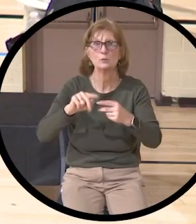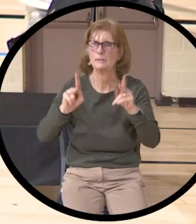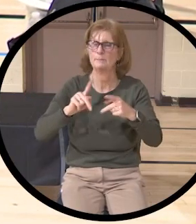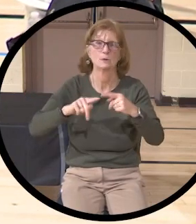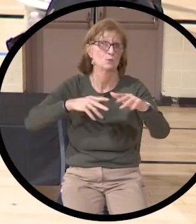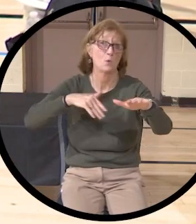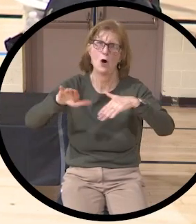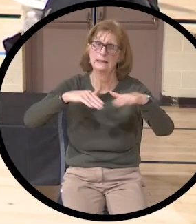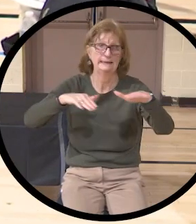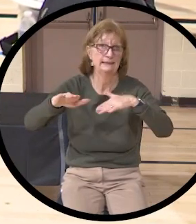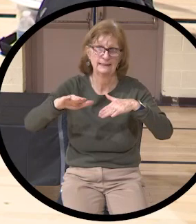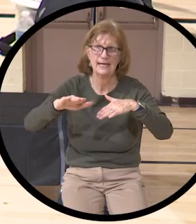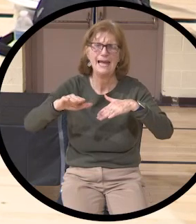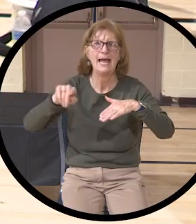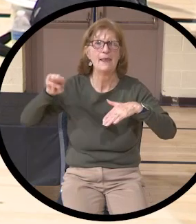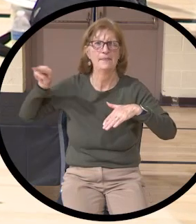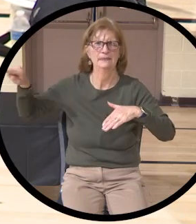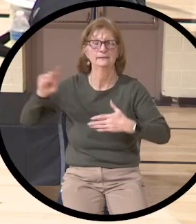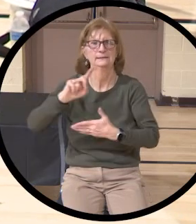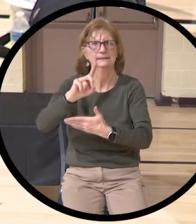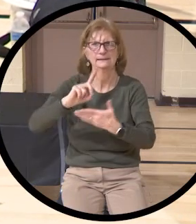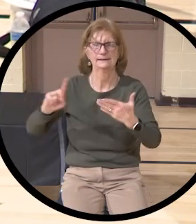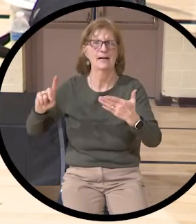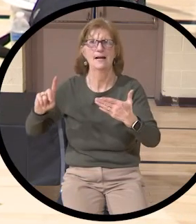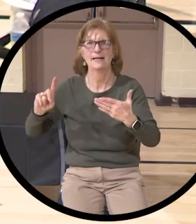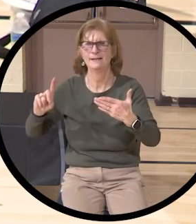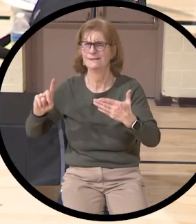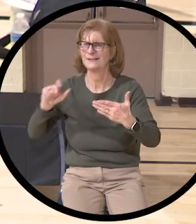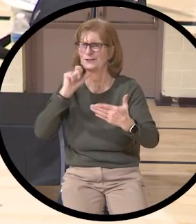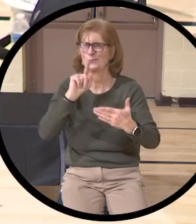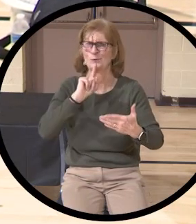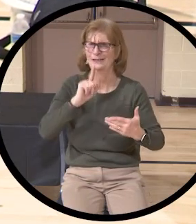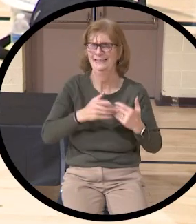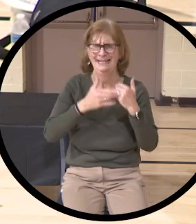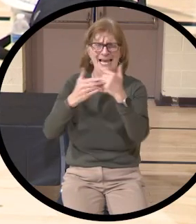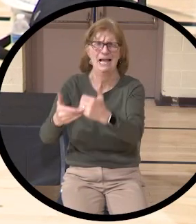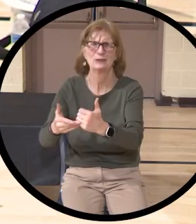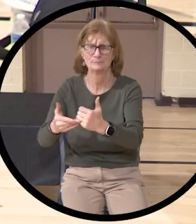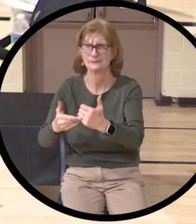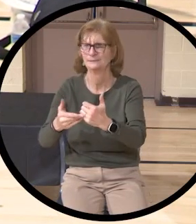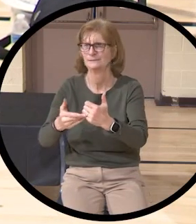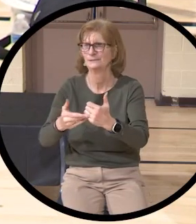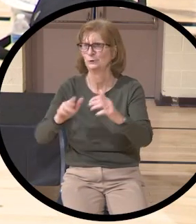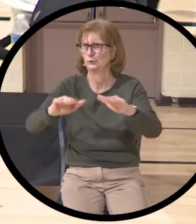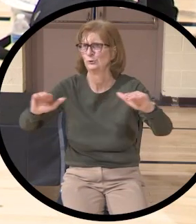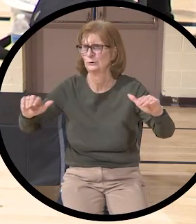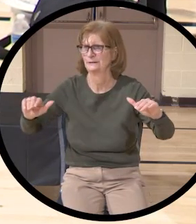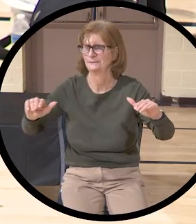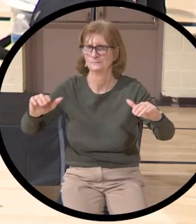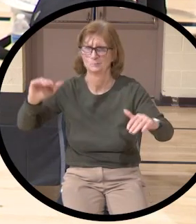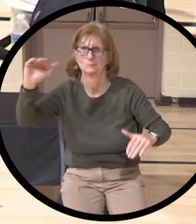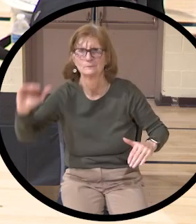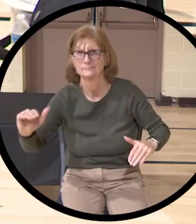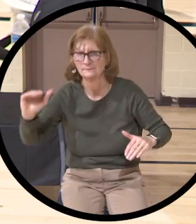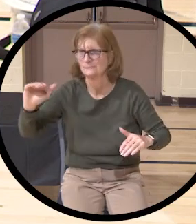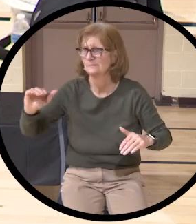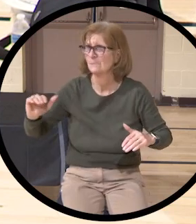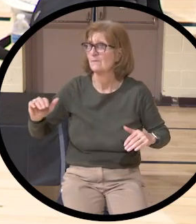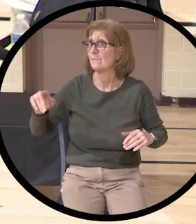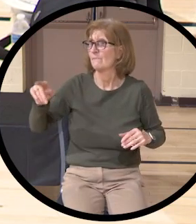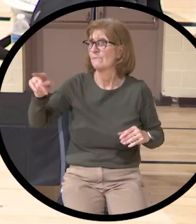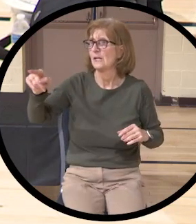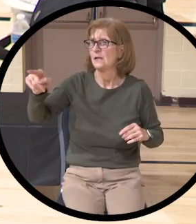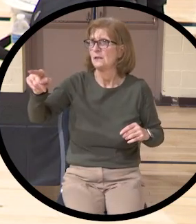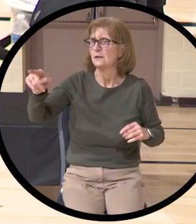this design addresses people that are underreported policy. Why can't it be 5 points up in Squirrel Hill, where there's a